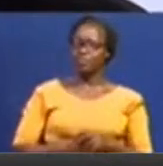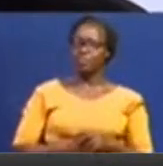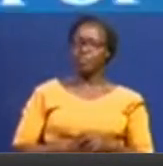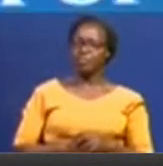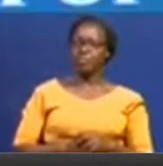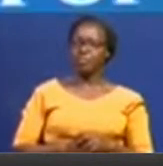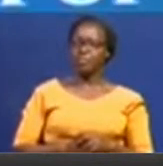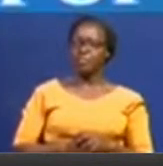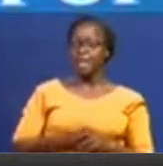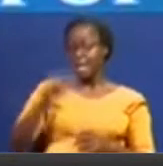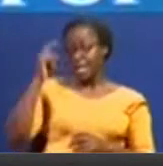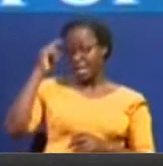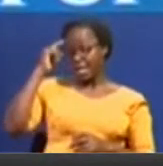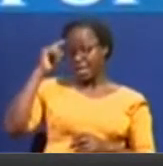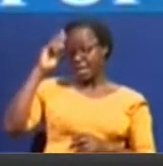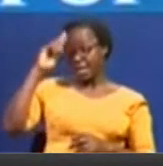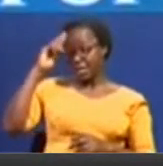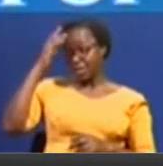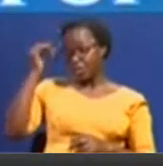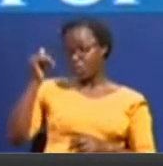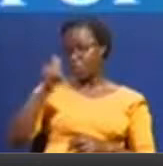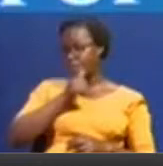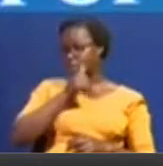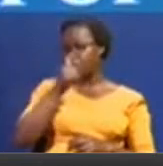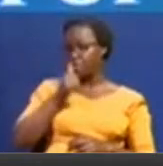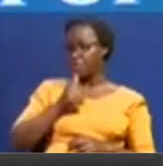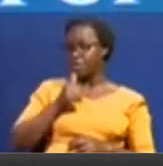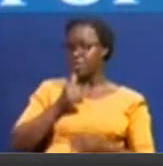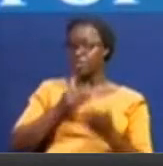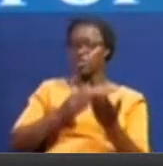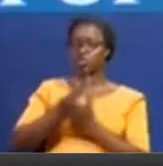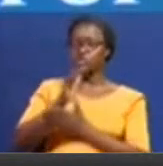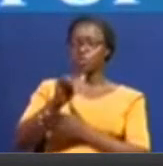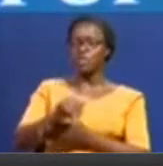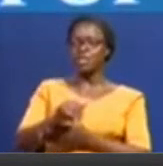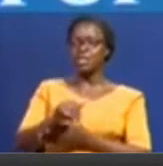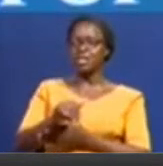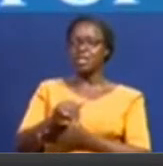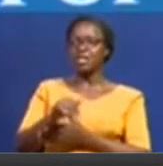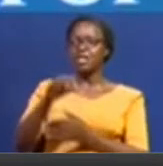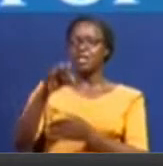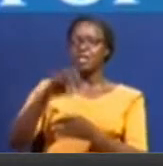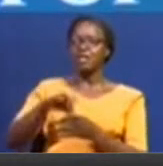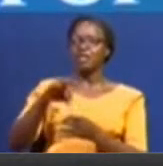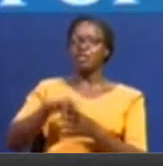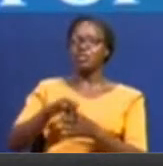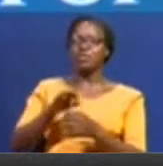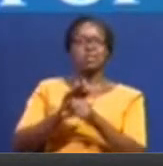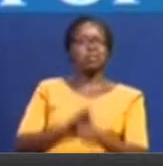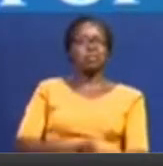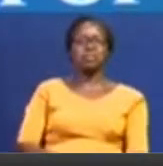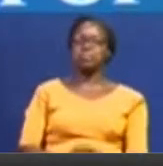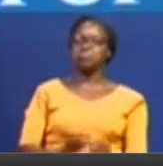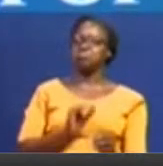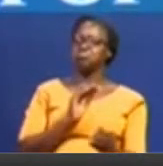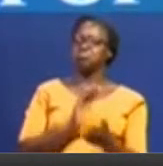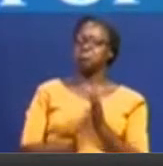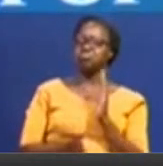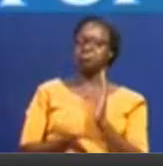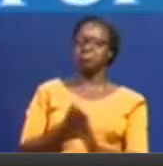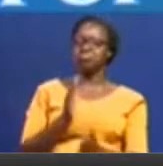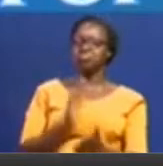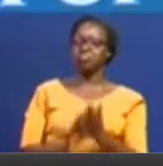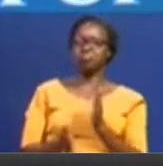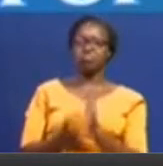I think the reason why we need to have secrecy is to ensure that there's no voter suppression. Because